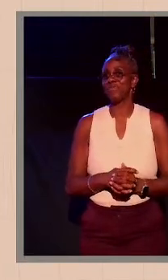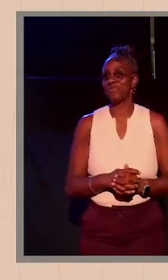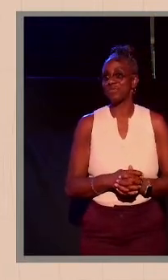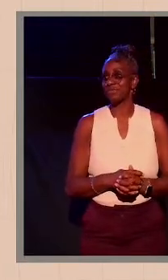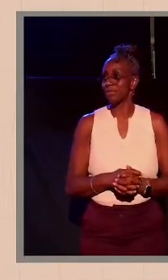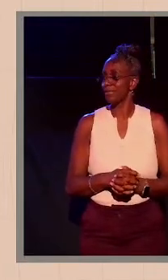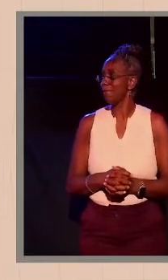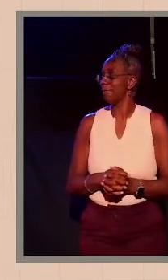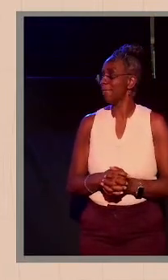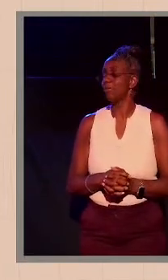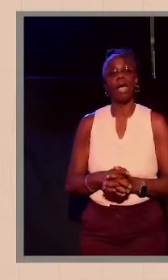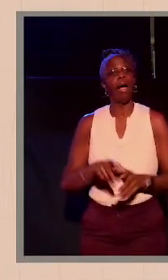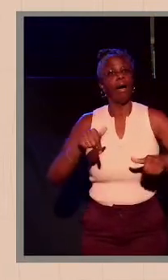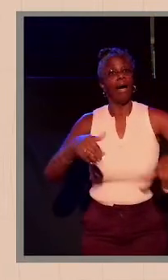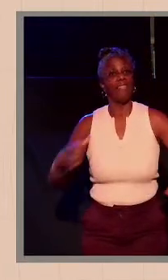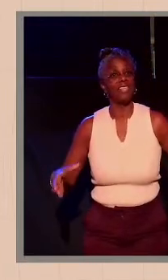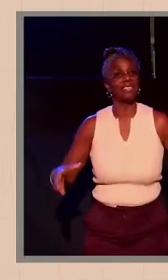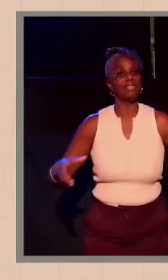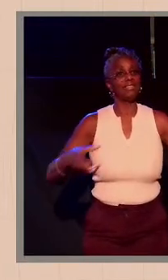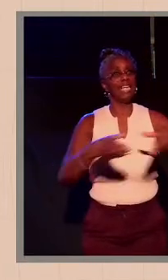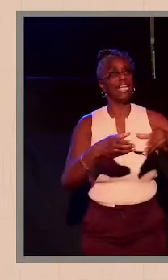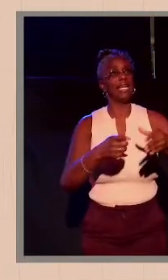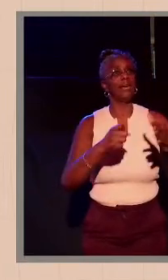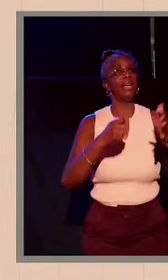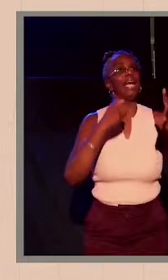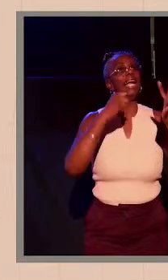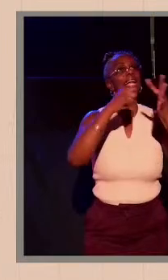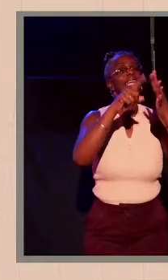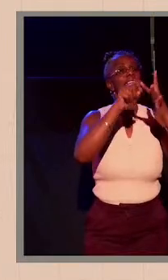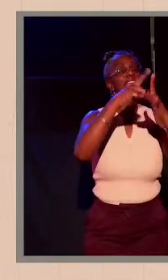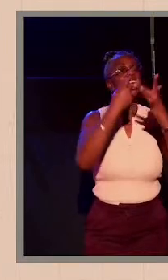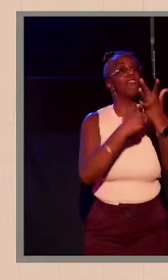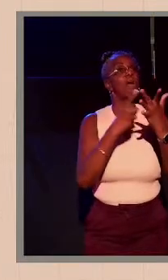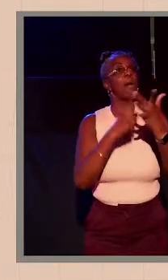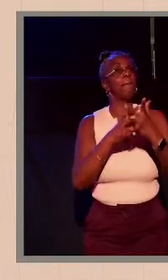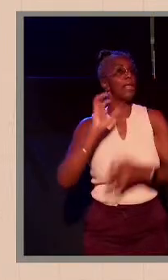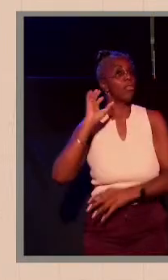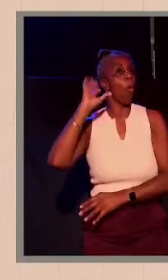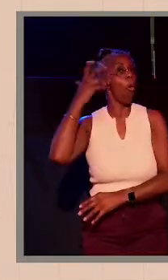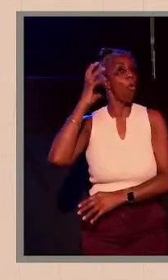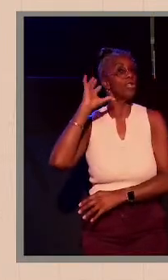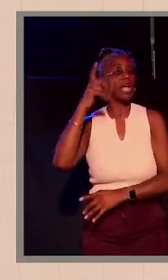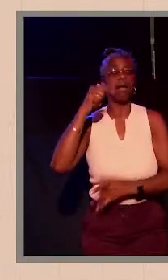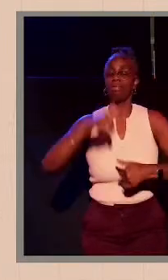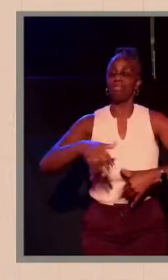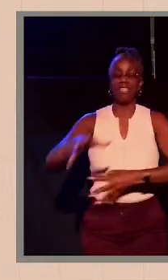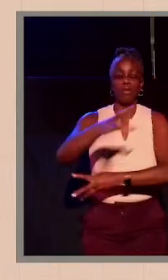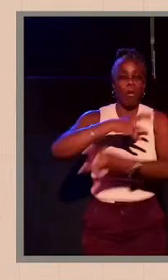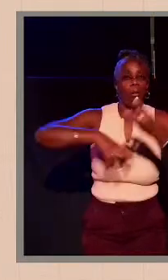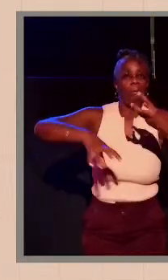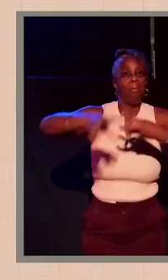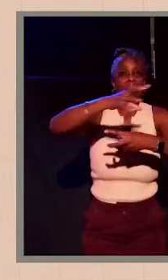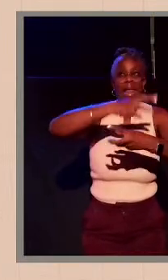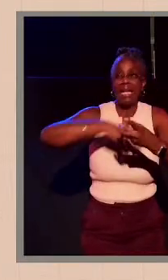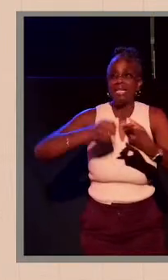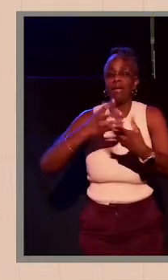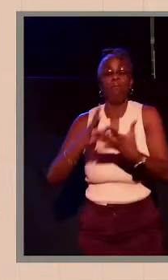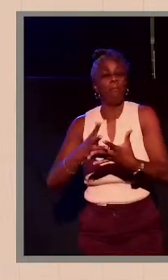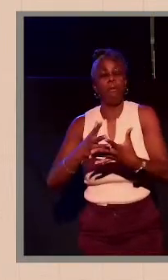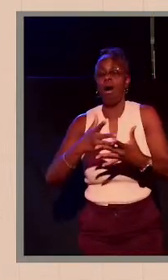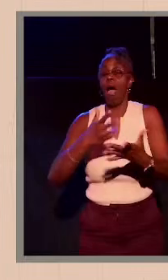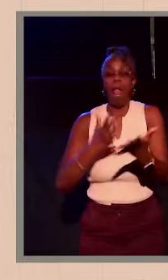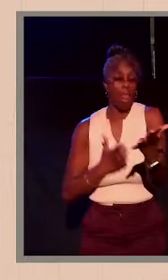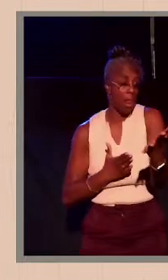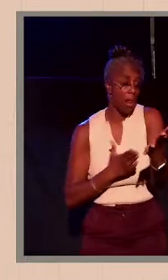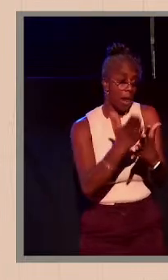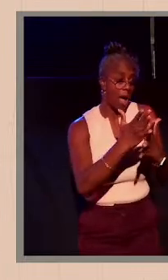captions. Also, the team here, Kieran doing the audio tech at the back. This is a really complicated event because we're doing streaming from all different